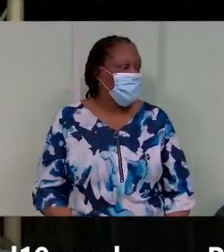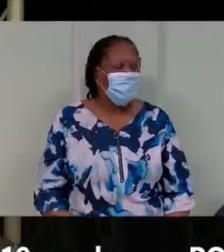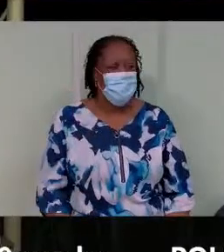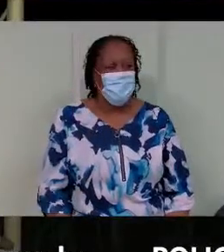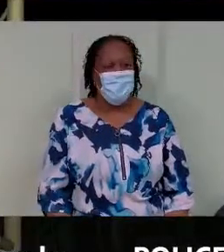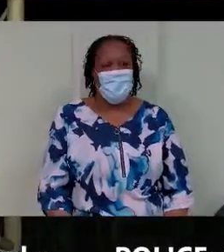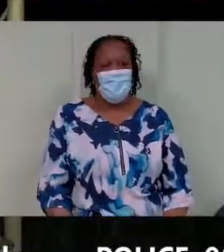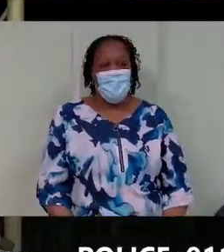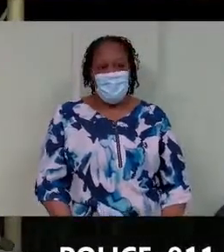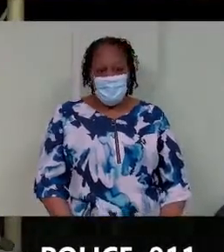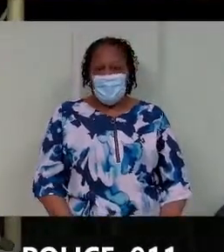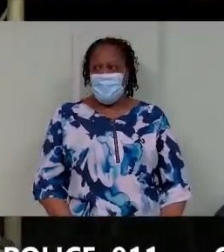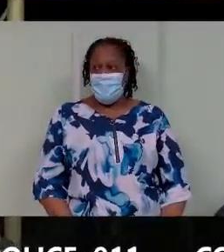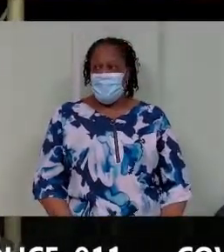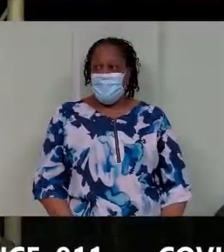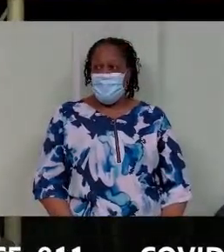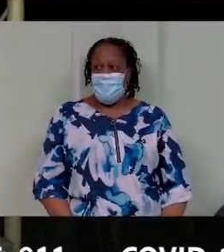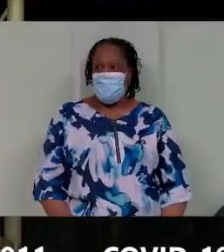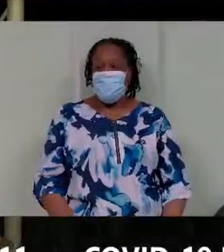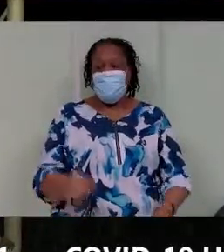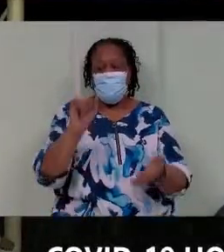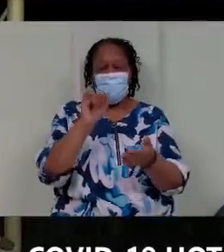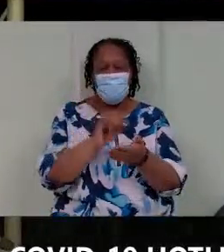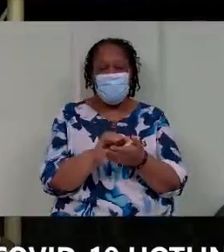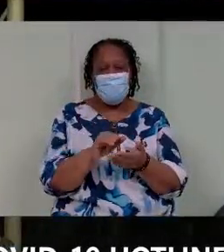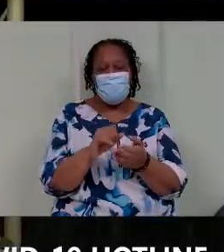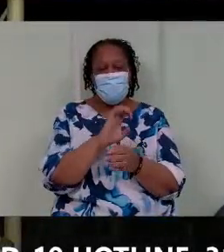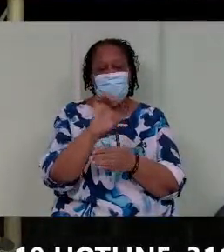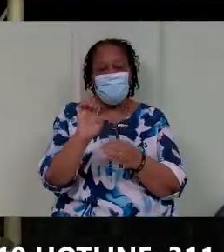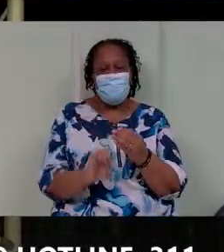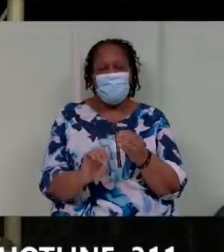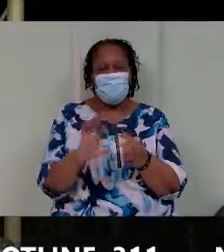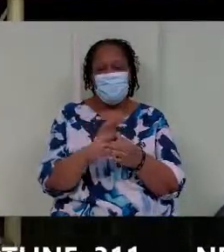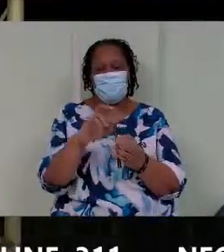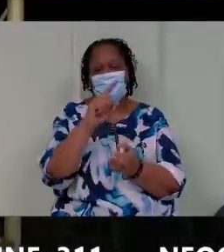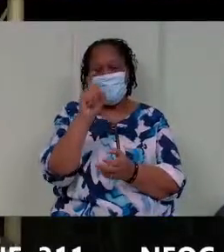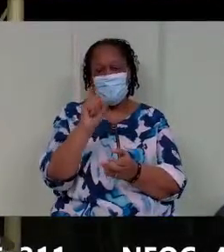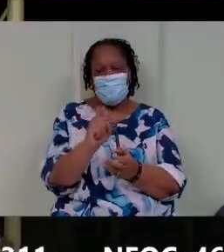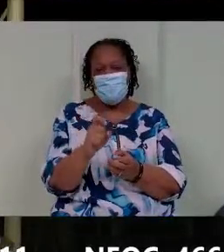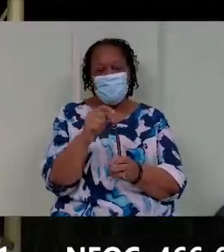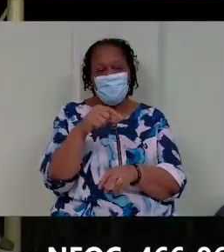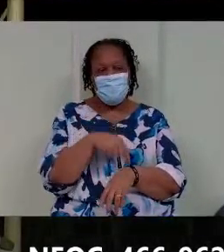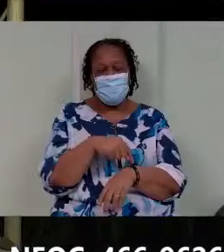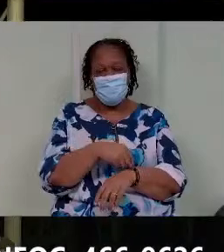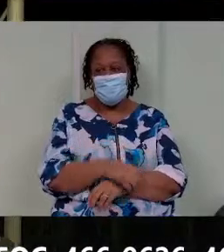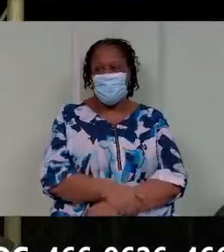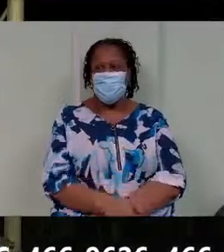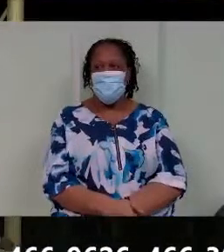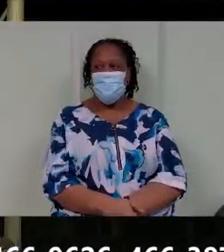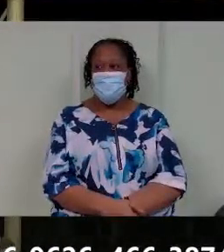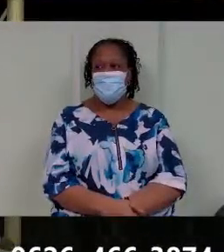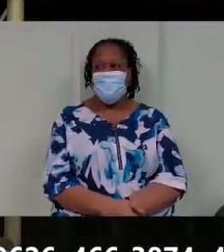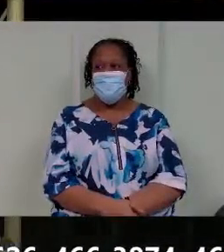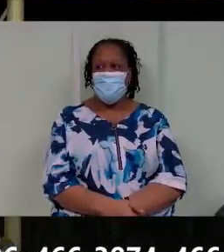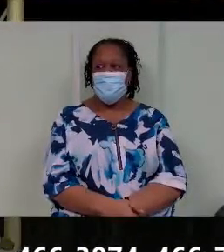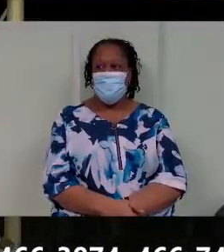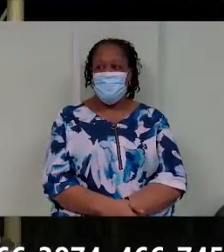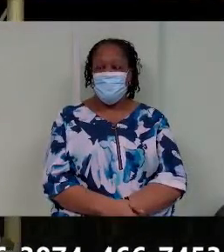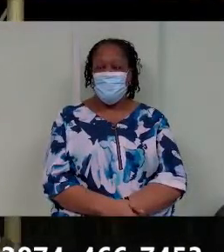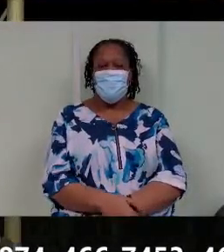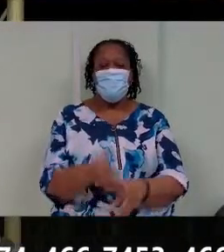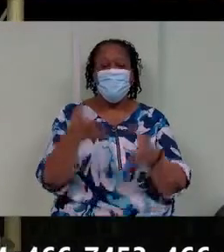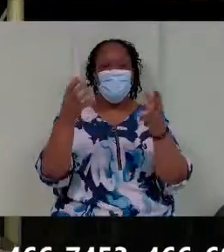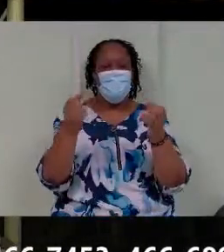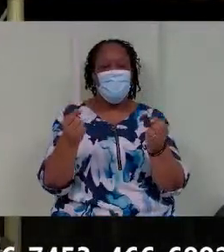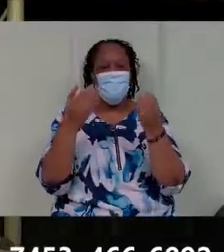of this press briefing, and that is why we are here, of course, to clear up misinformation. We want